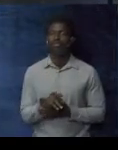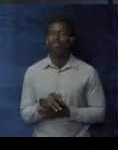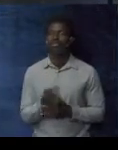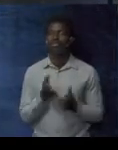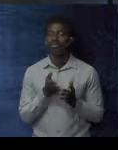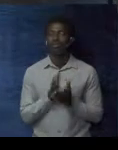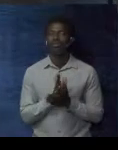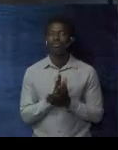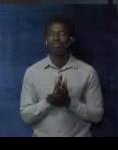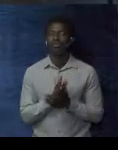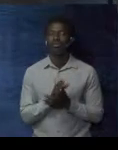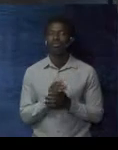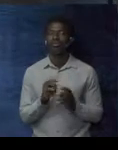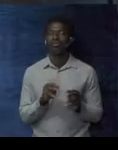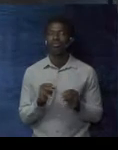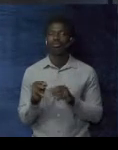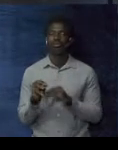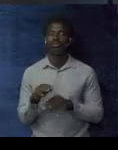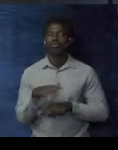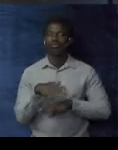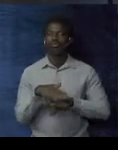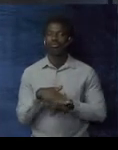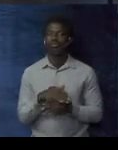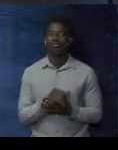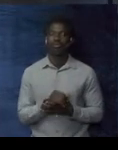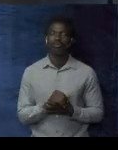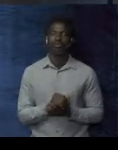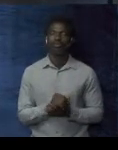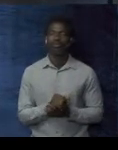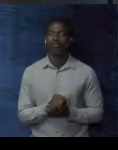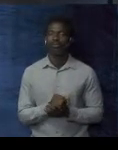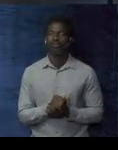so moving on.